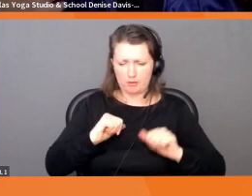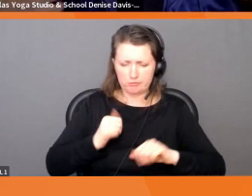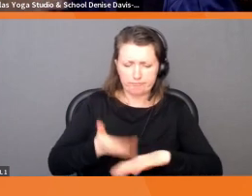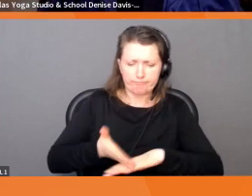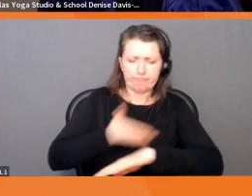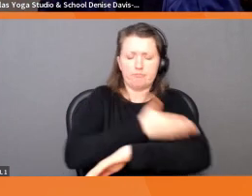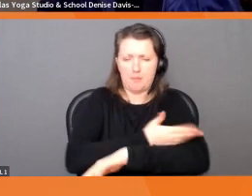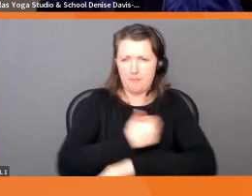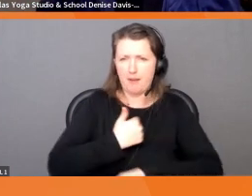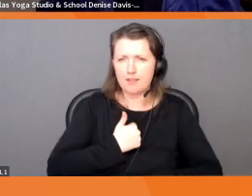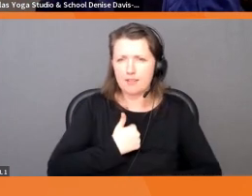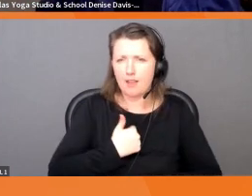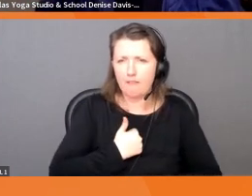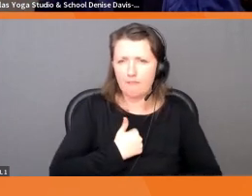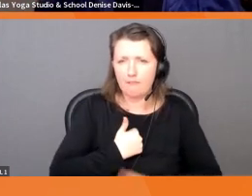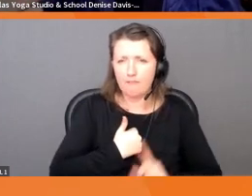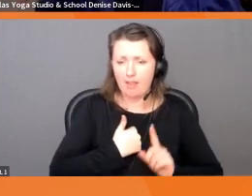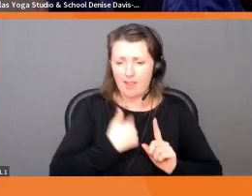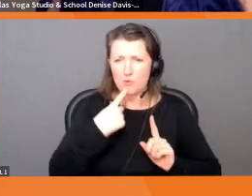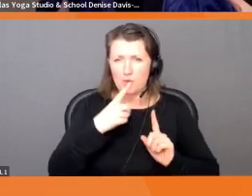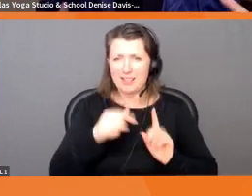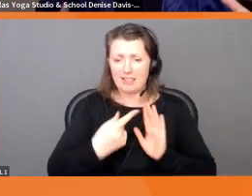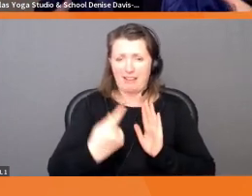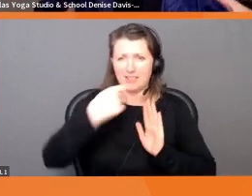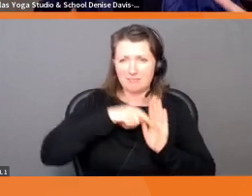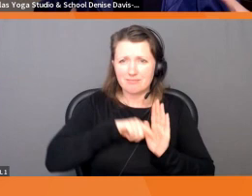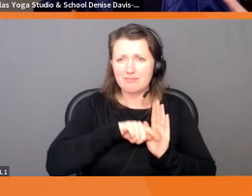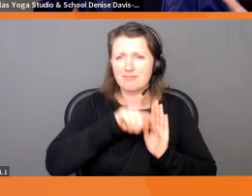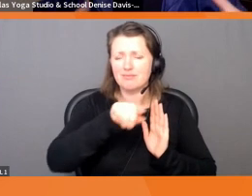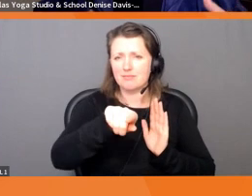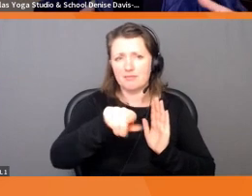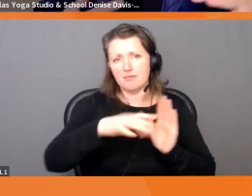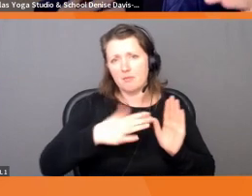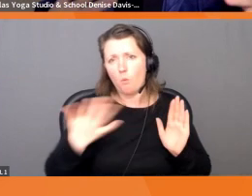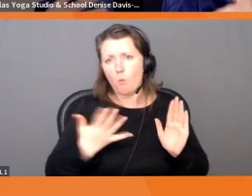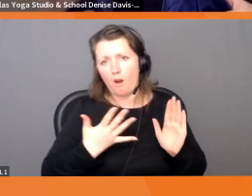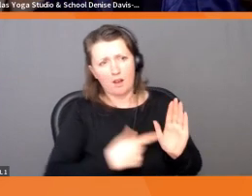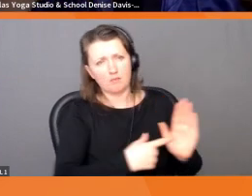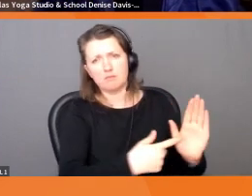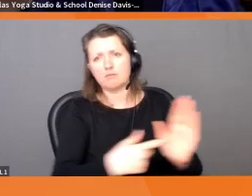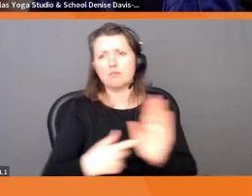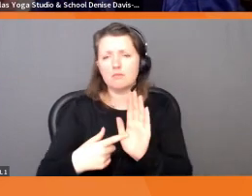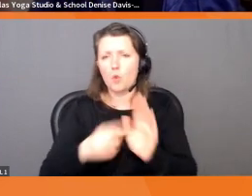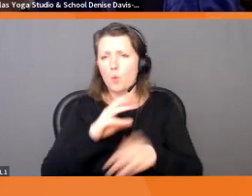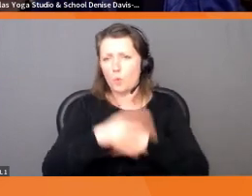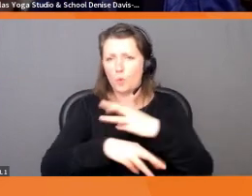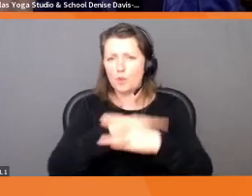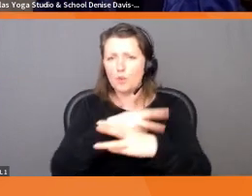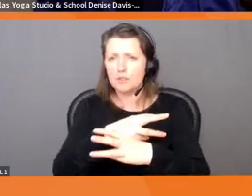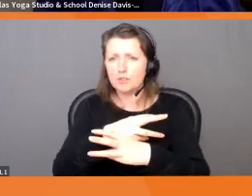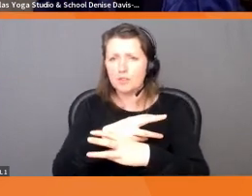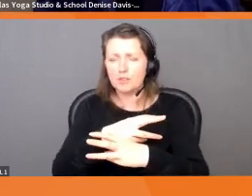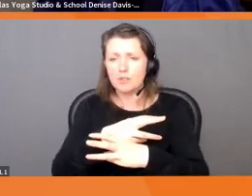mirror image of the macrocosm of our life. Like if we're not giving ourselves time for those self-care things, as everyone identified, they